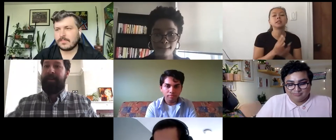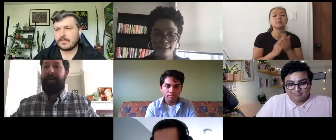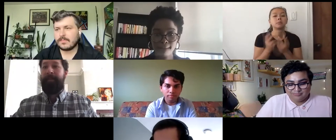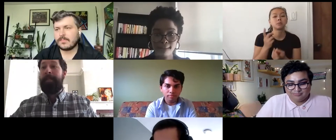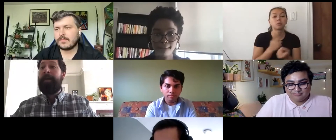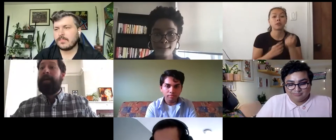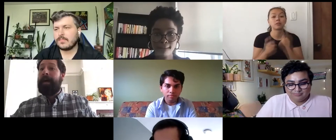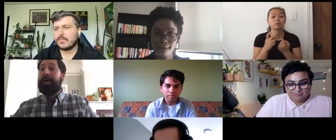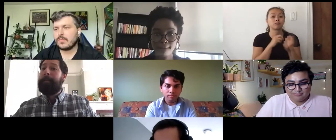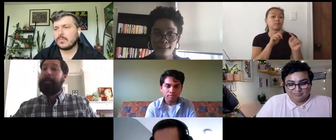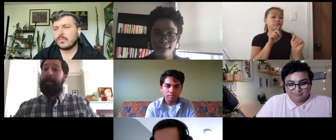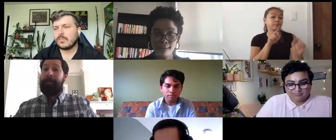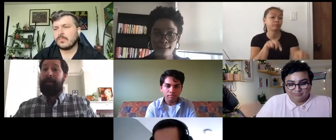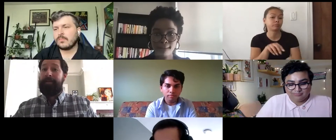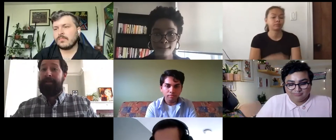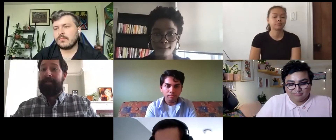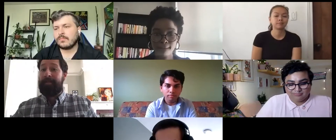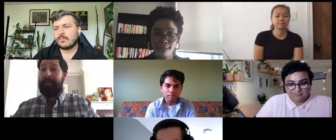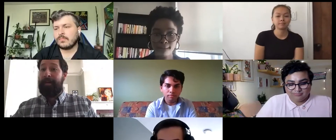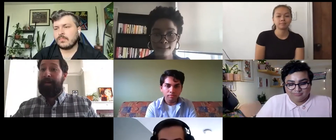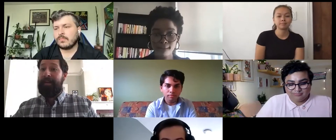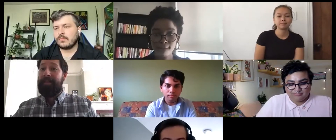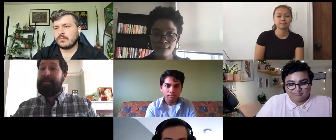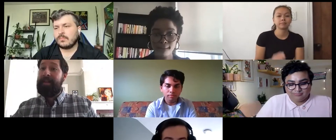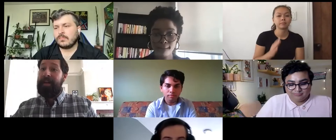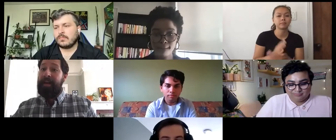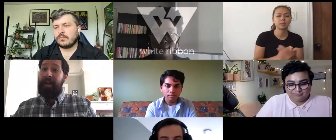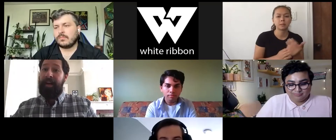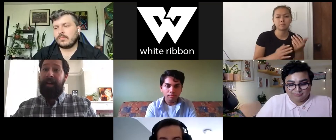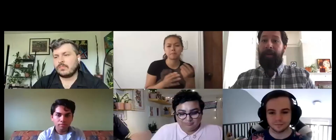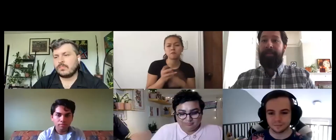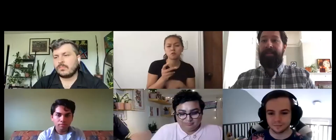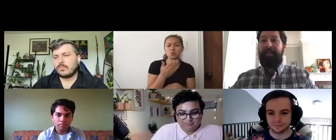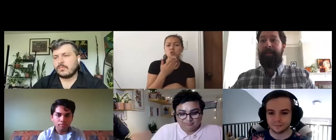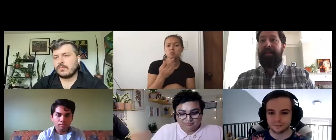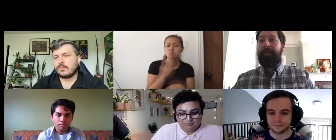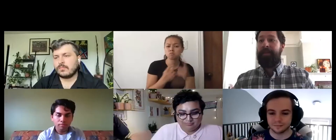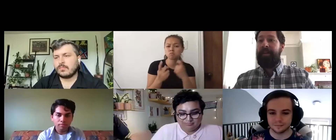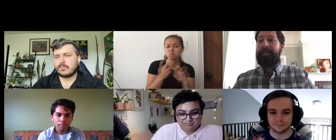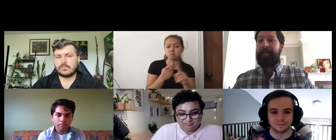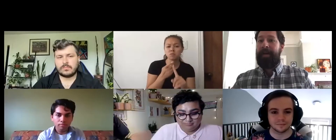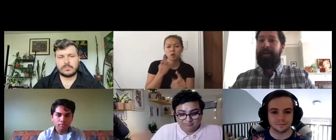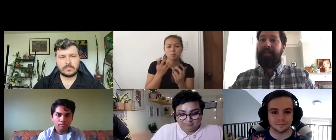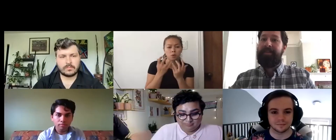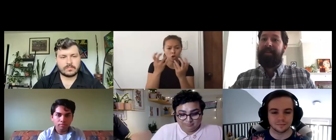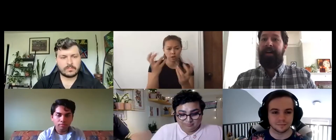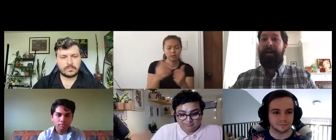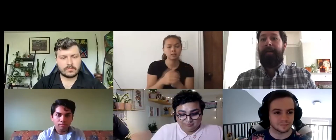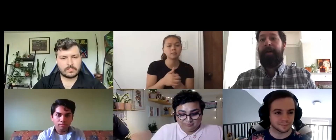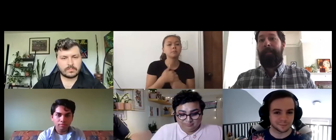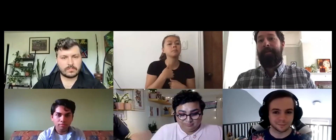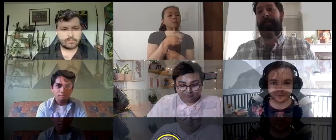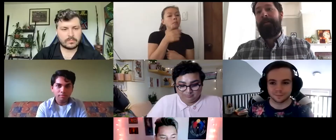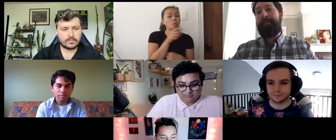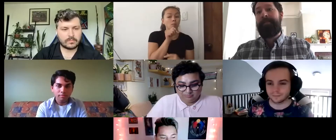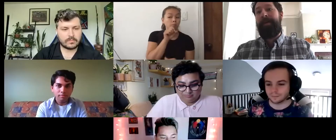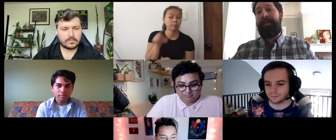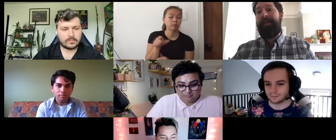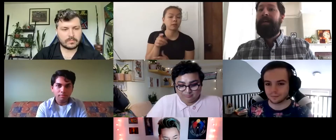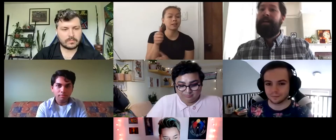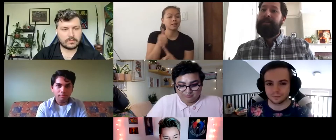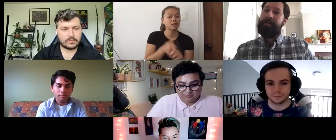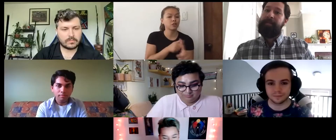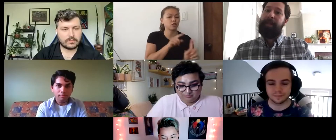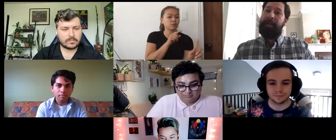over time. A couple great questions from the audience, and I'll present them and give each of the panelists an opportunity to